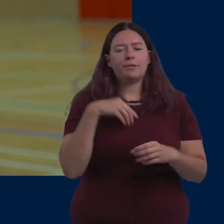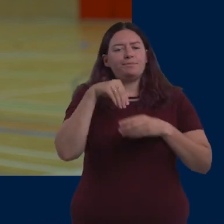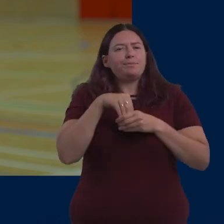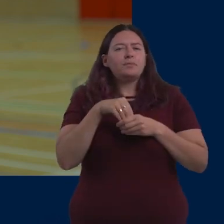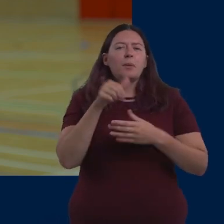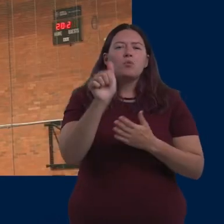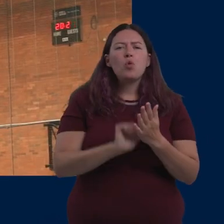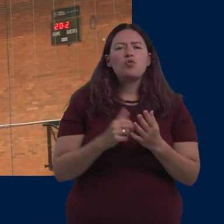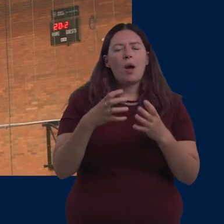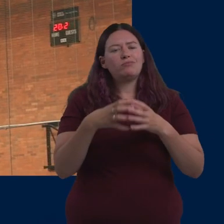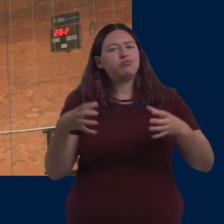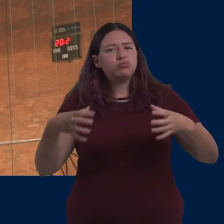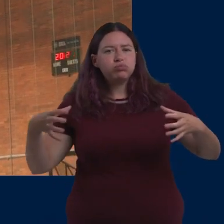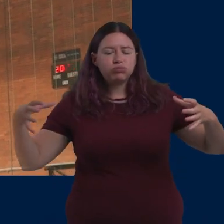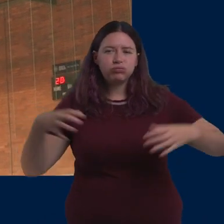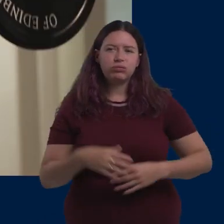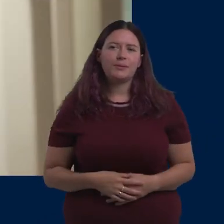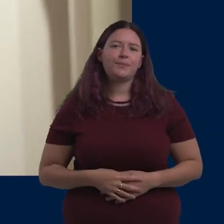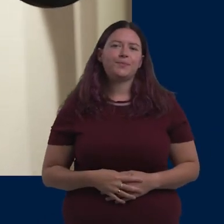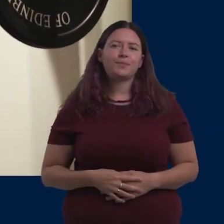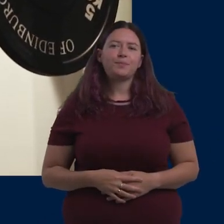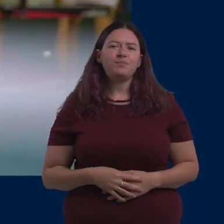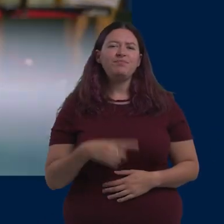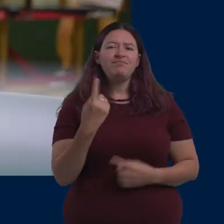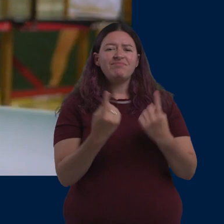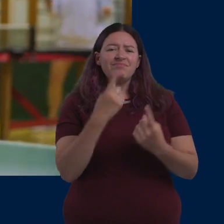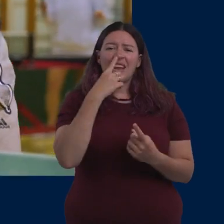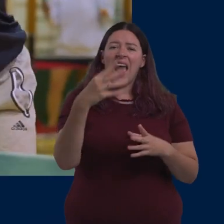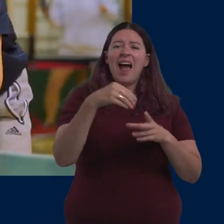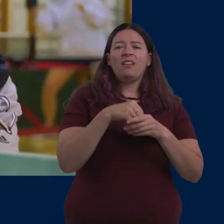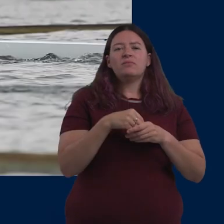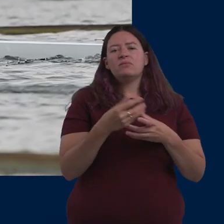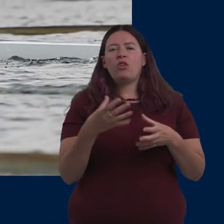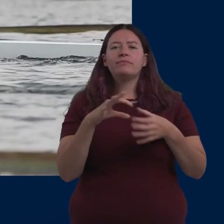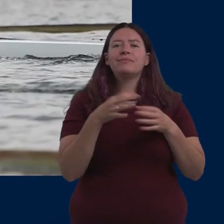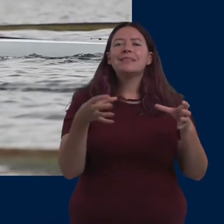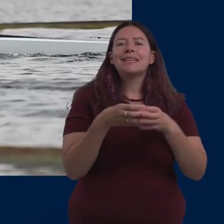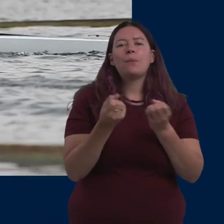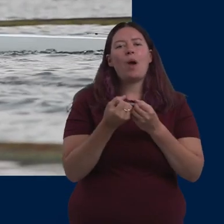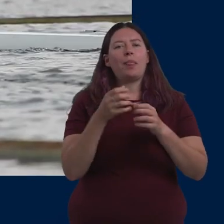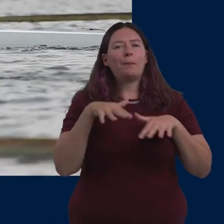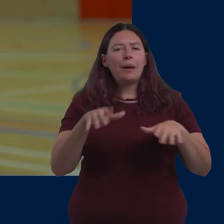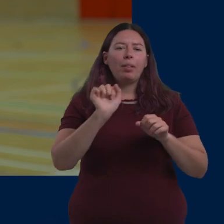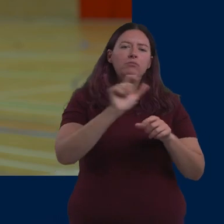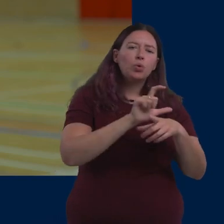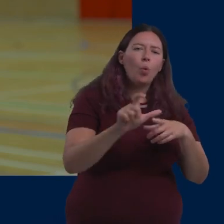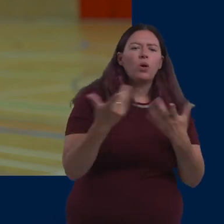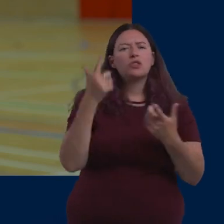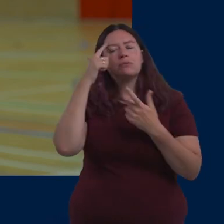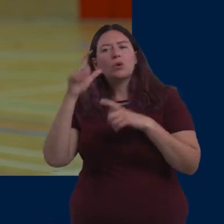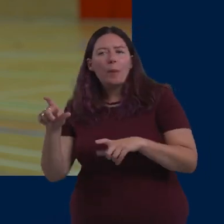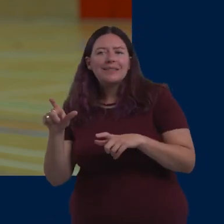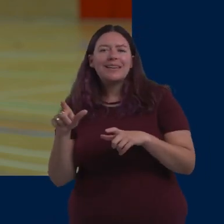intramural programme continues to go from strength to strength. You can enter or join a team with people you meet on your course or